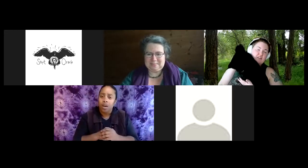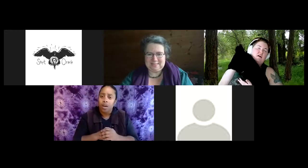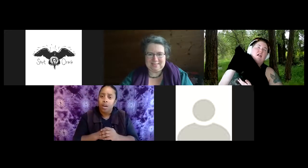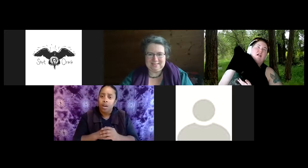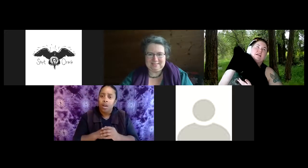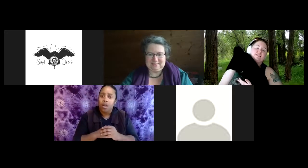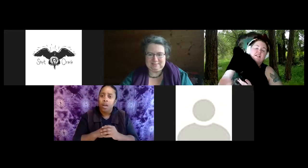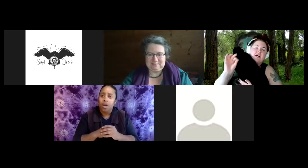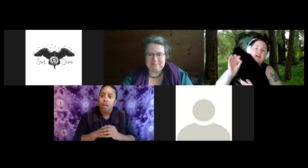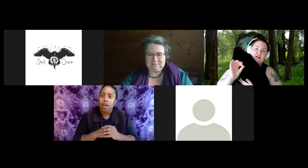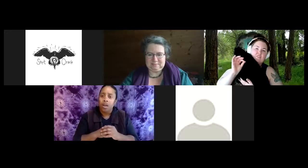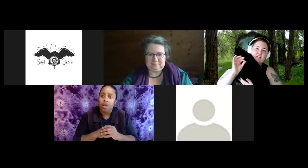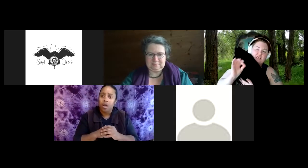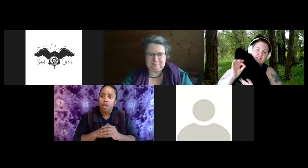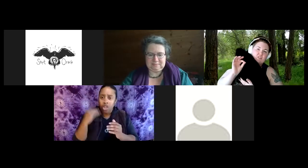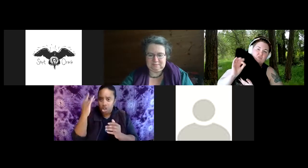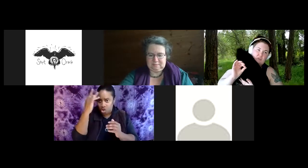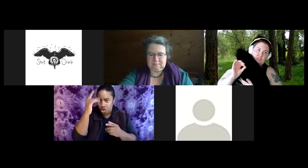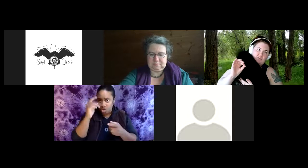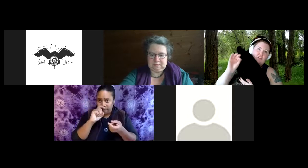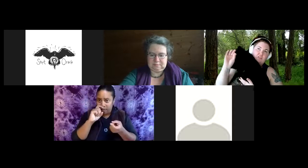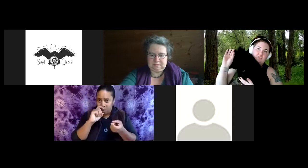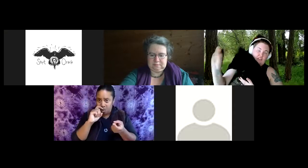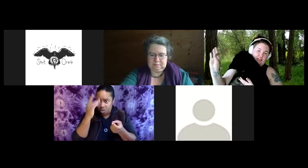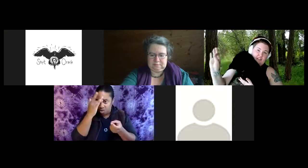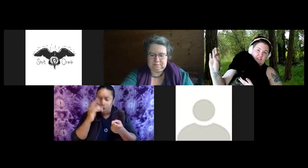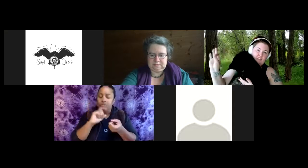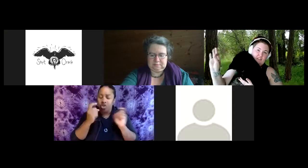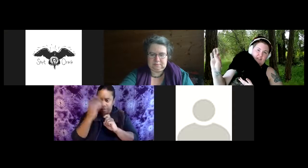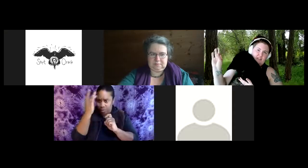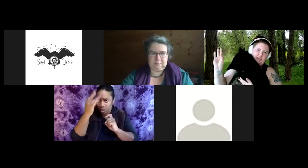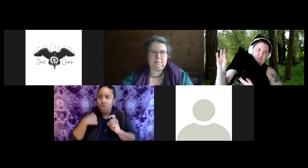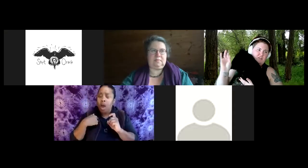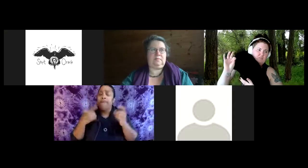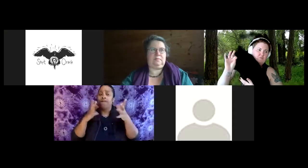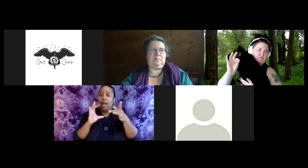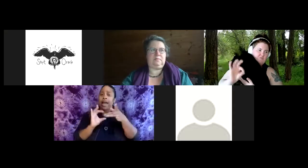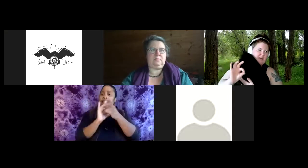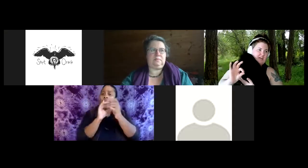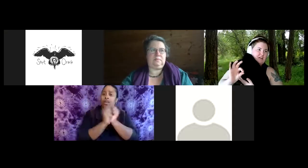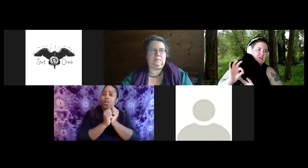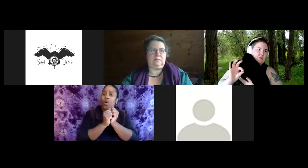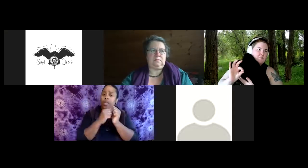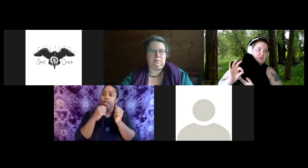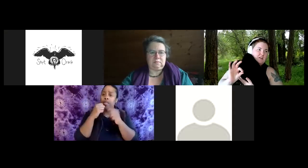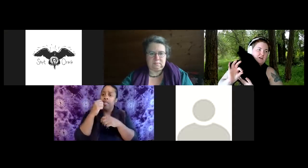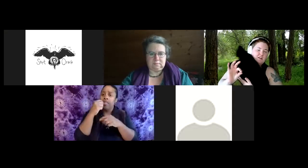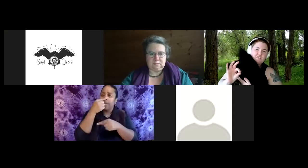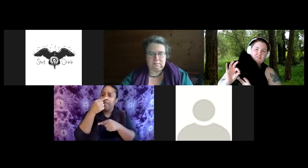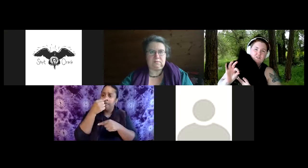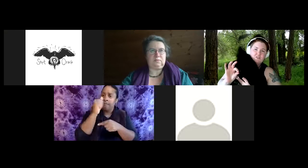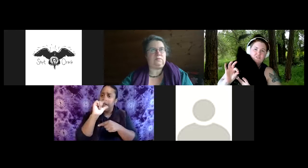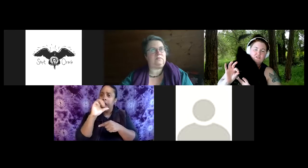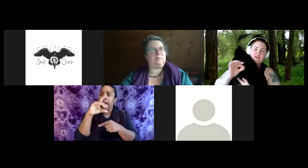have collected. I have connected with galactics and I have connected with Fae, but